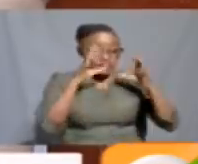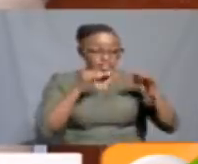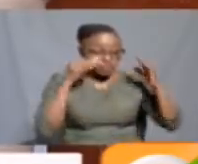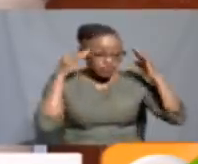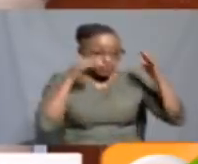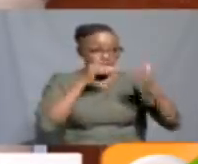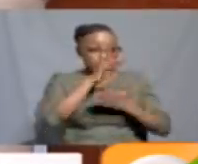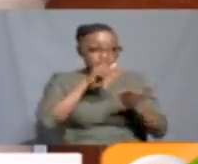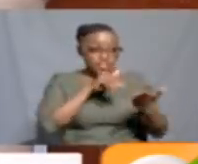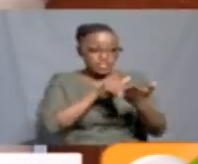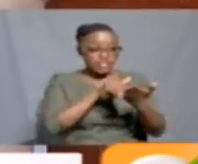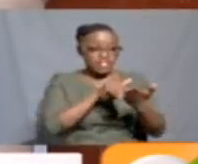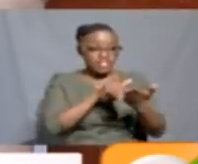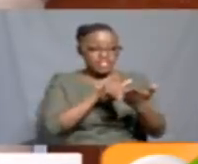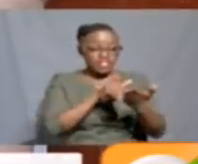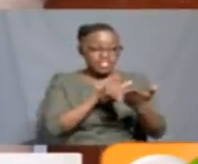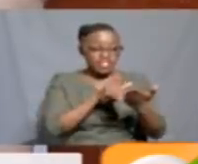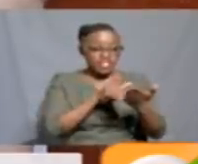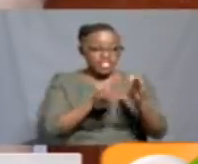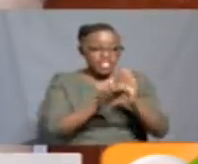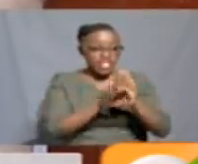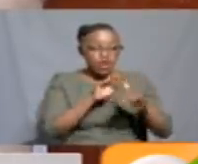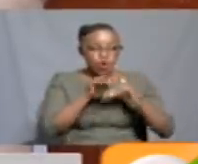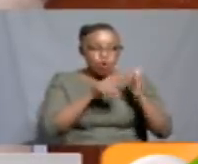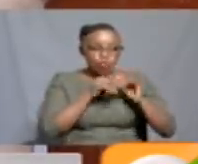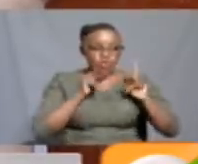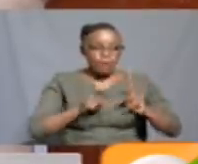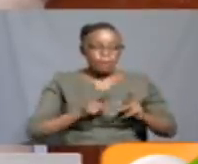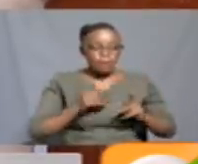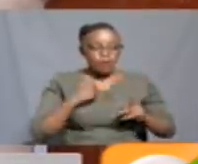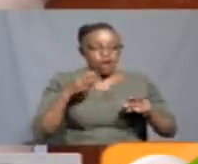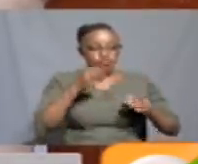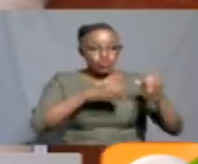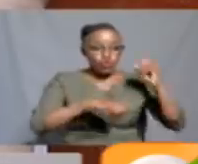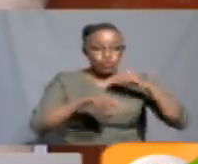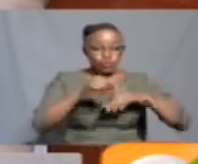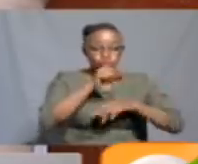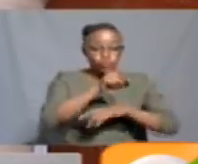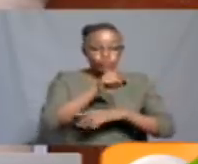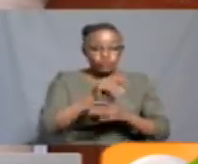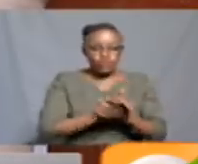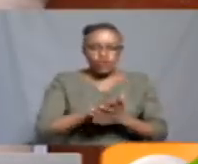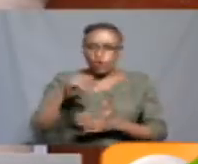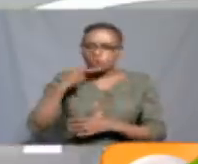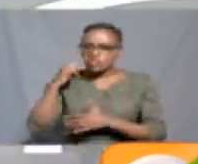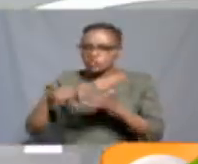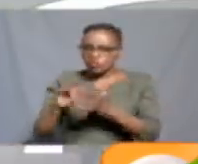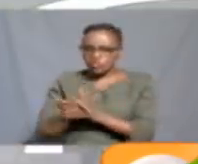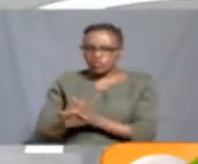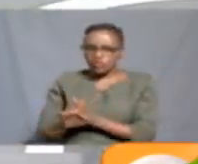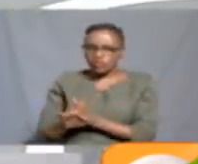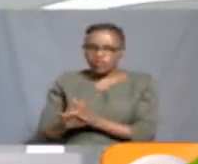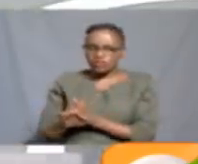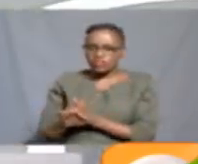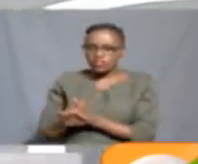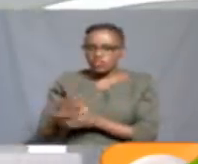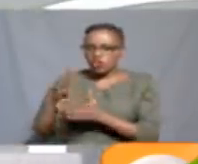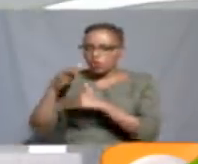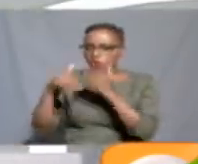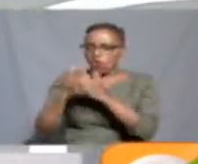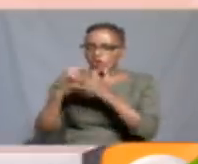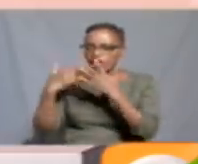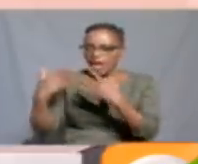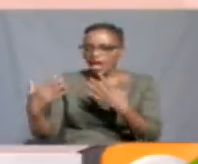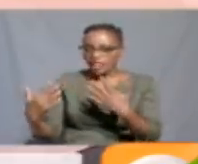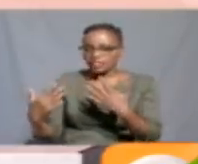the center, and every person has got a contribution to make. You know, I always keep saying the phrase, all hands on